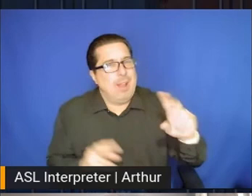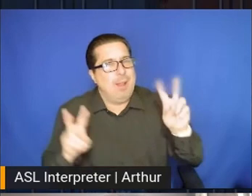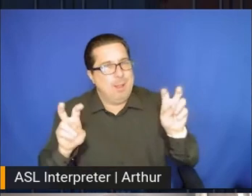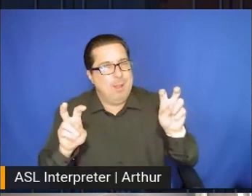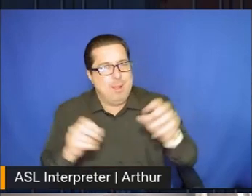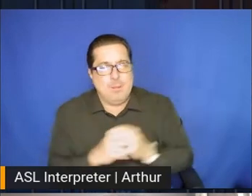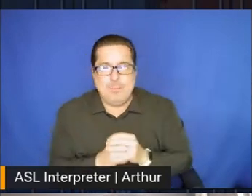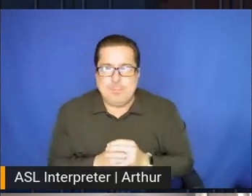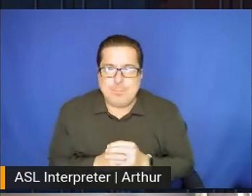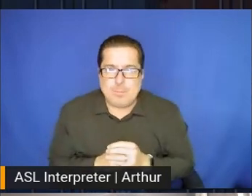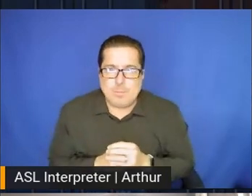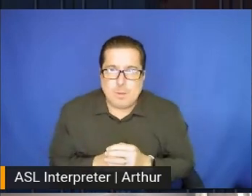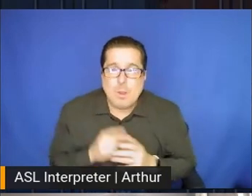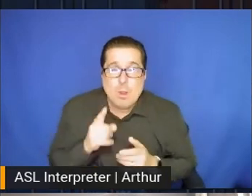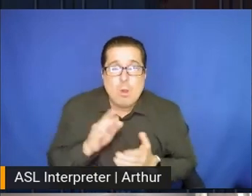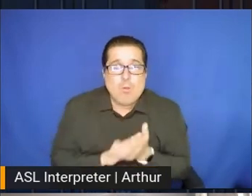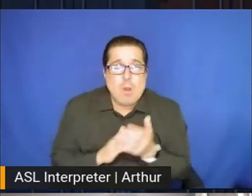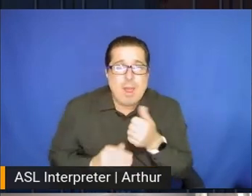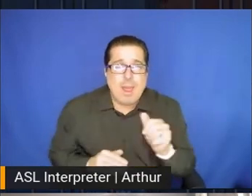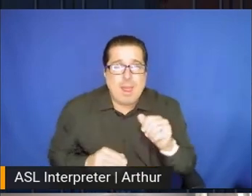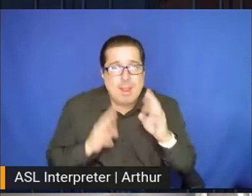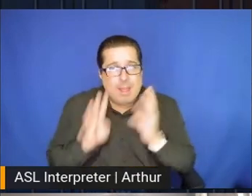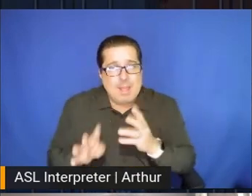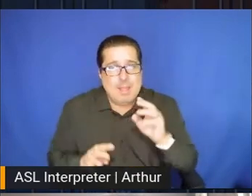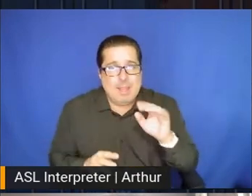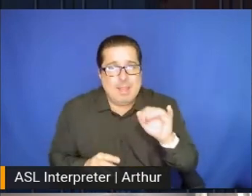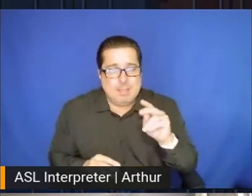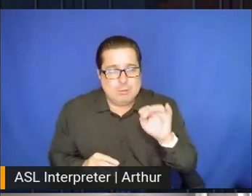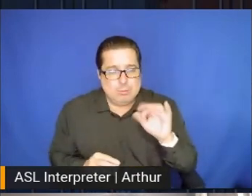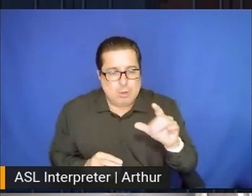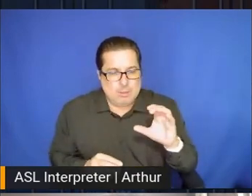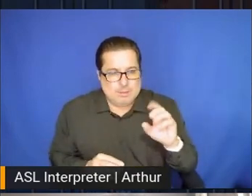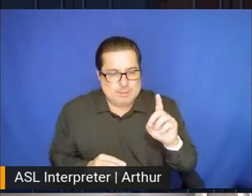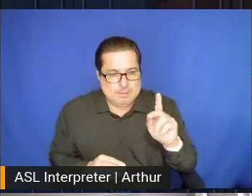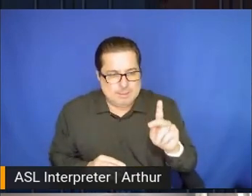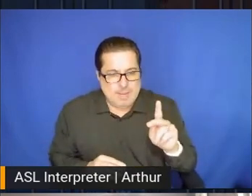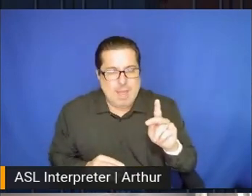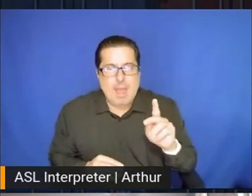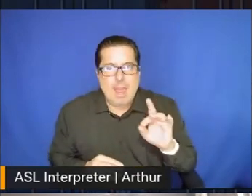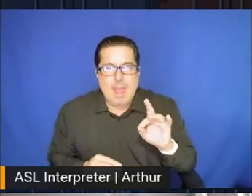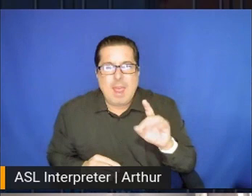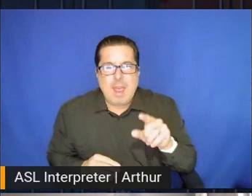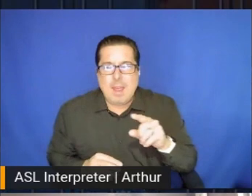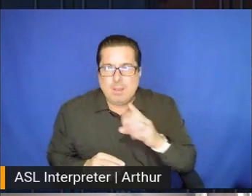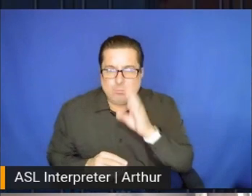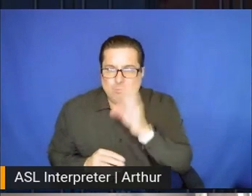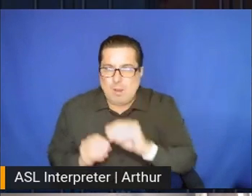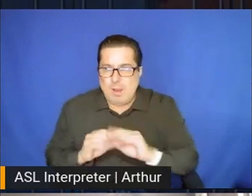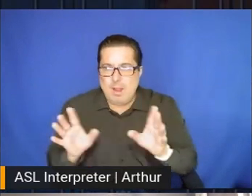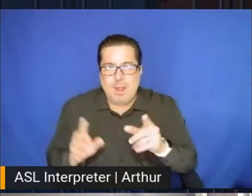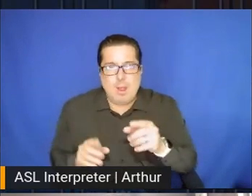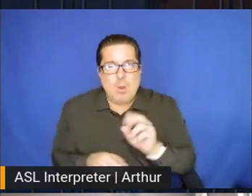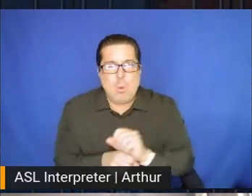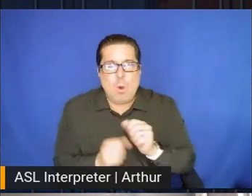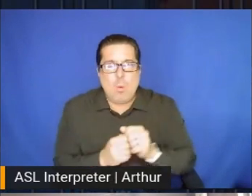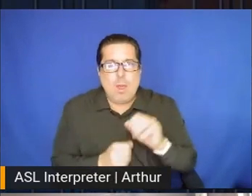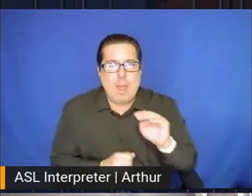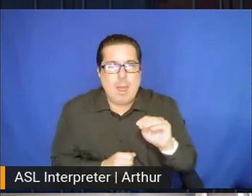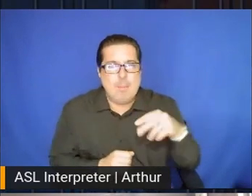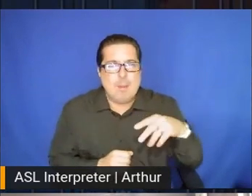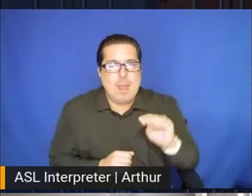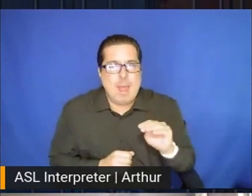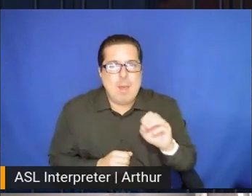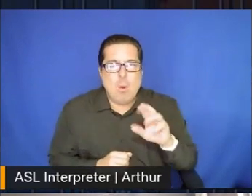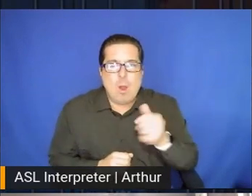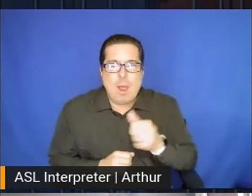you install CDK8s, and the installation process is pretty straightforward. If you worked with NPM or any other